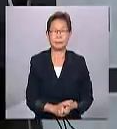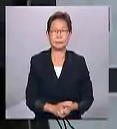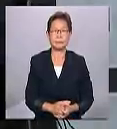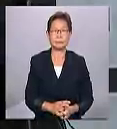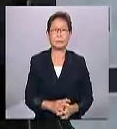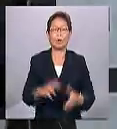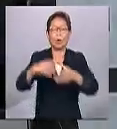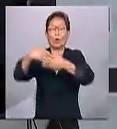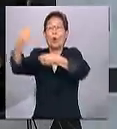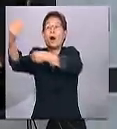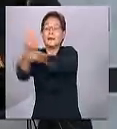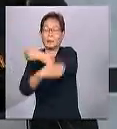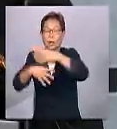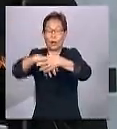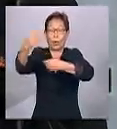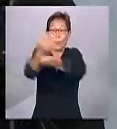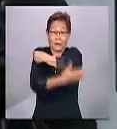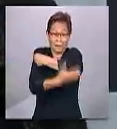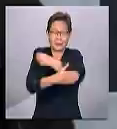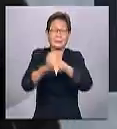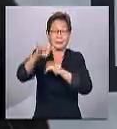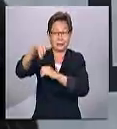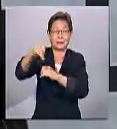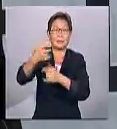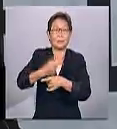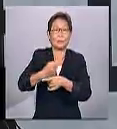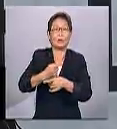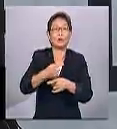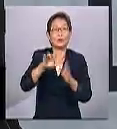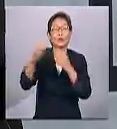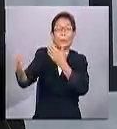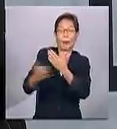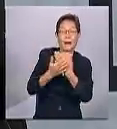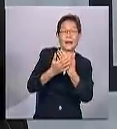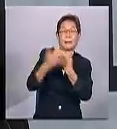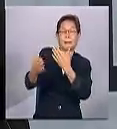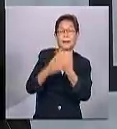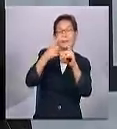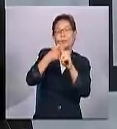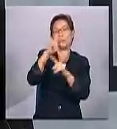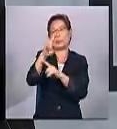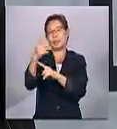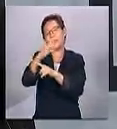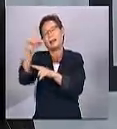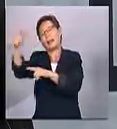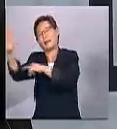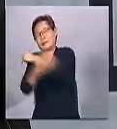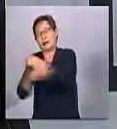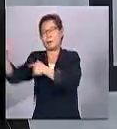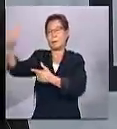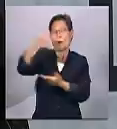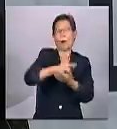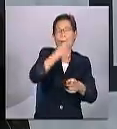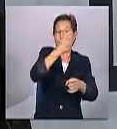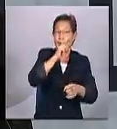Overseas, yes. If you have, I mean, for example, you just return home from UK and etc., definitely you'll be quarantined